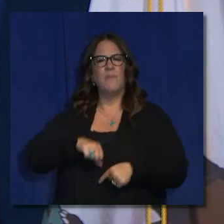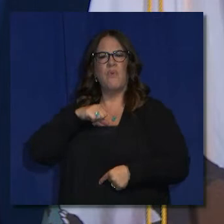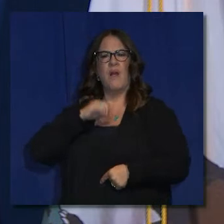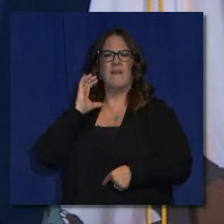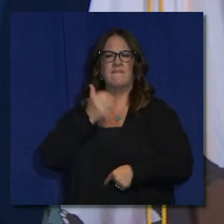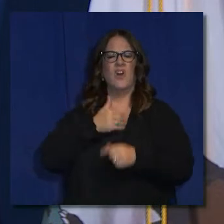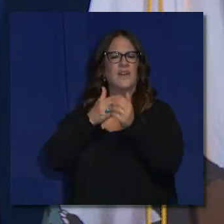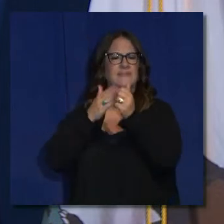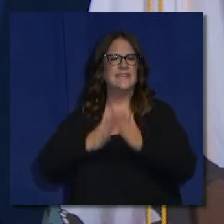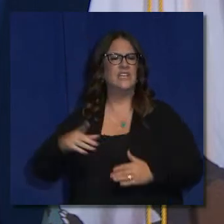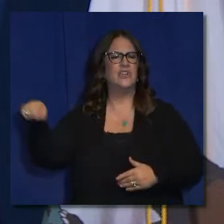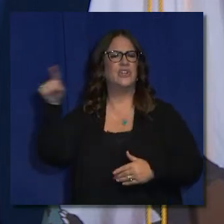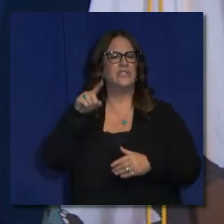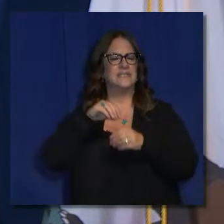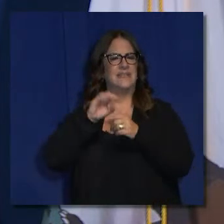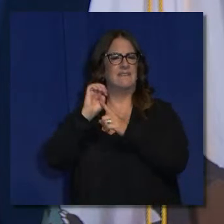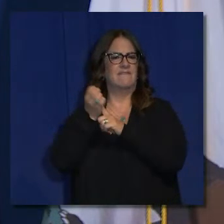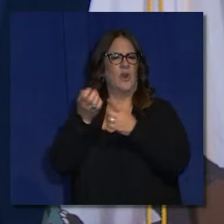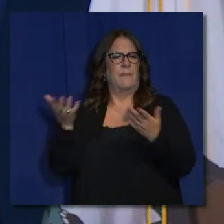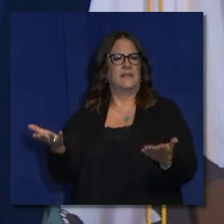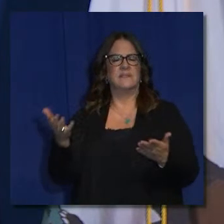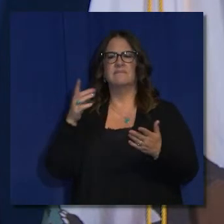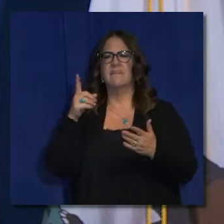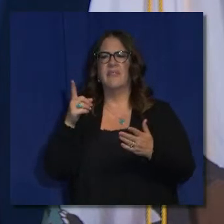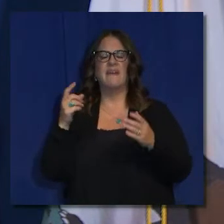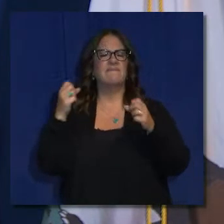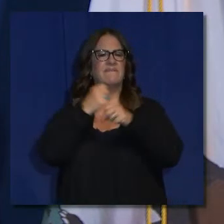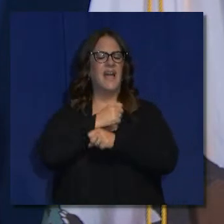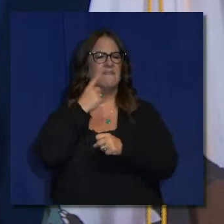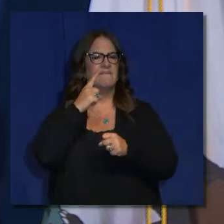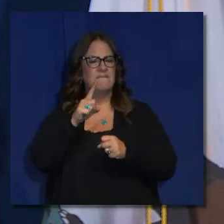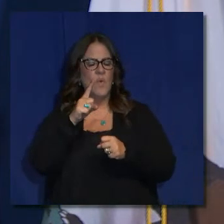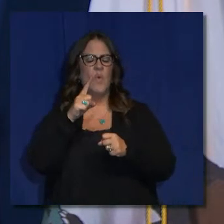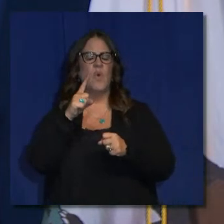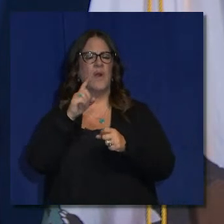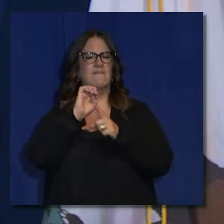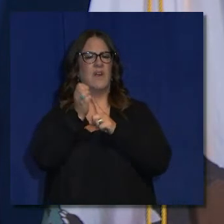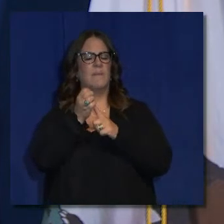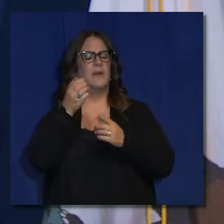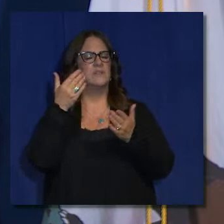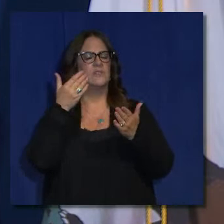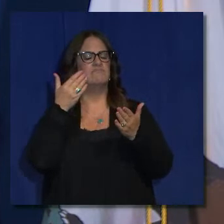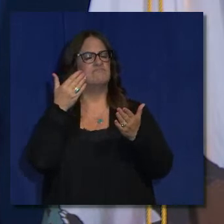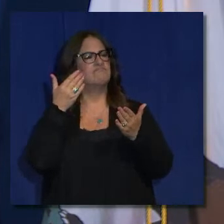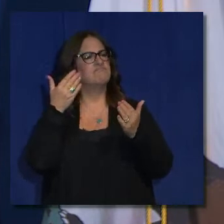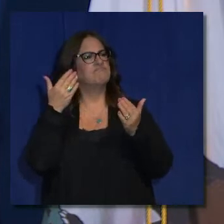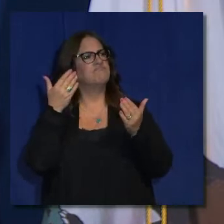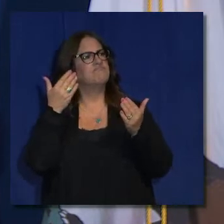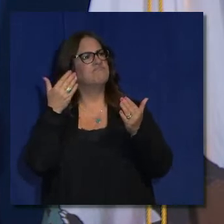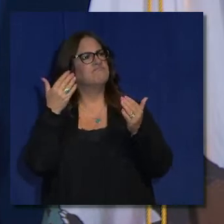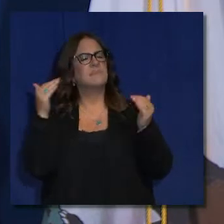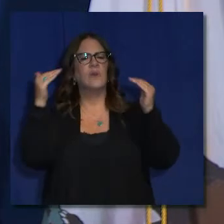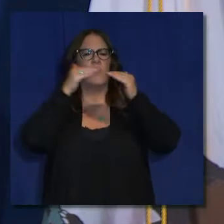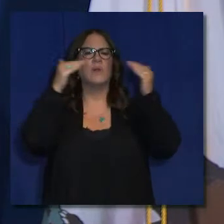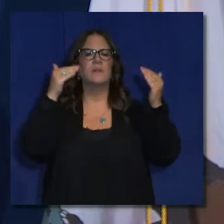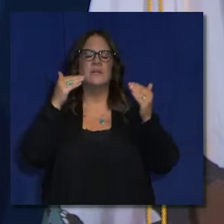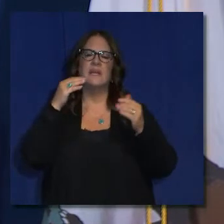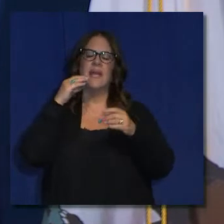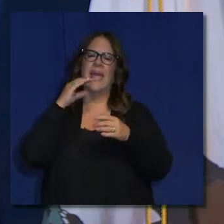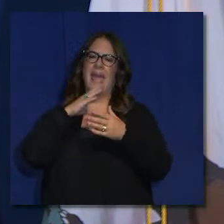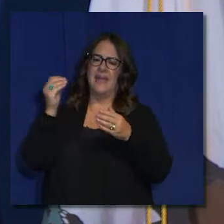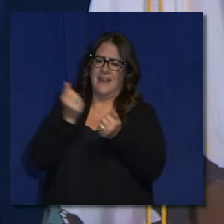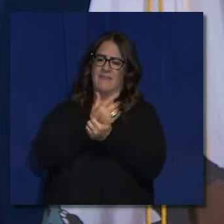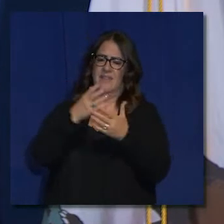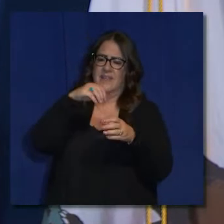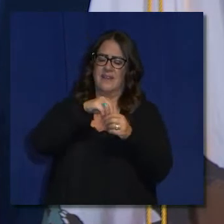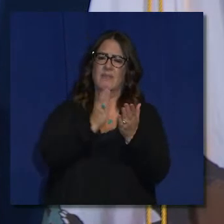advisors that are fierce champions of environmental justice, also reflected in this budget in additional enhancements that were